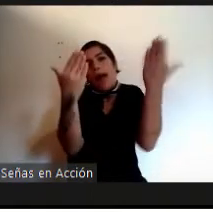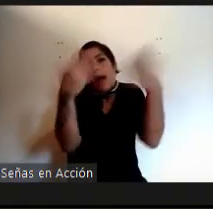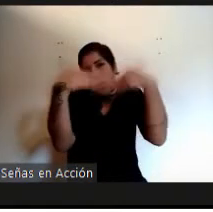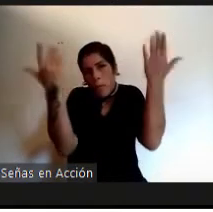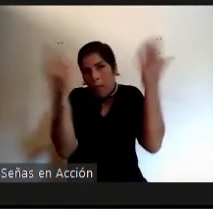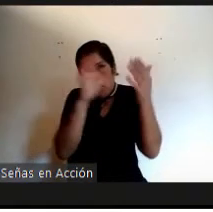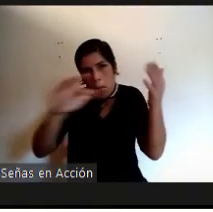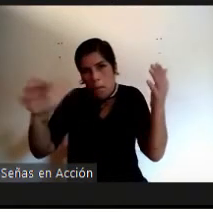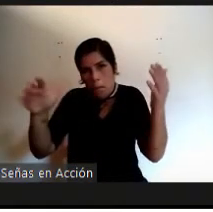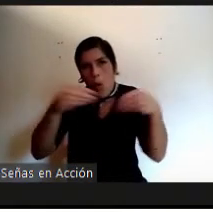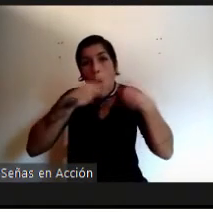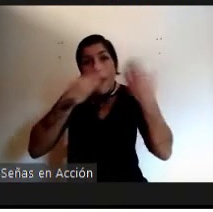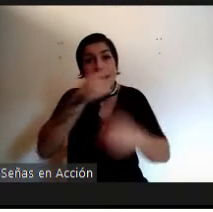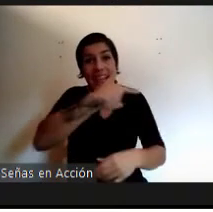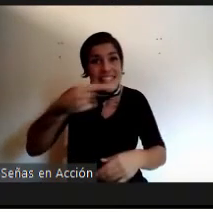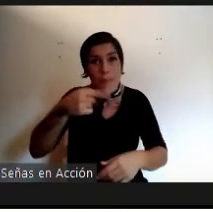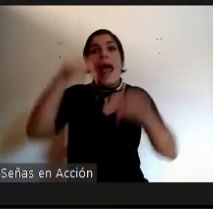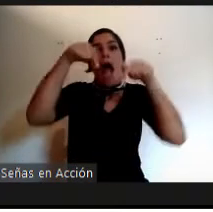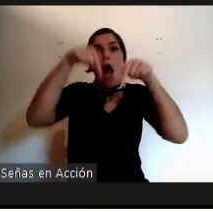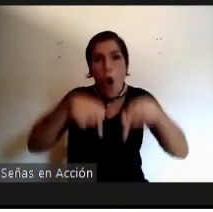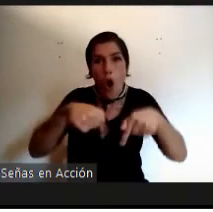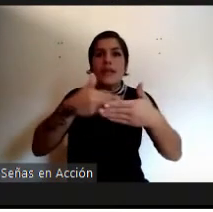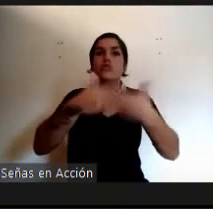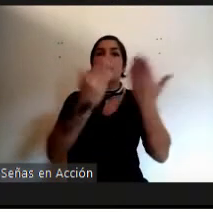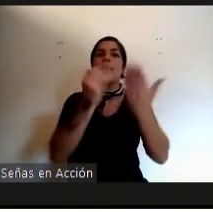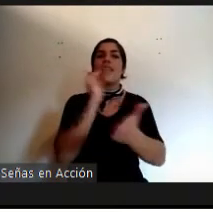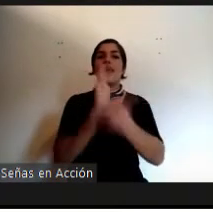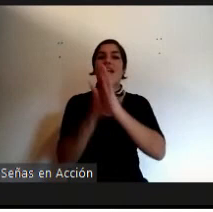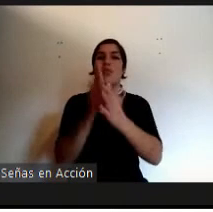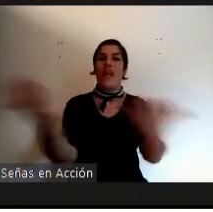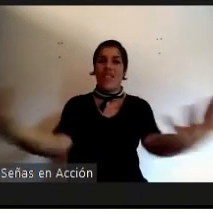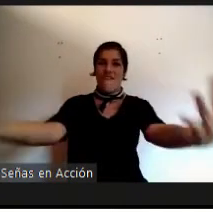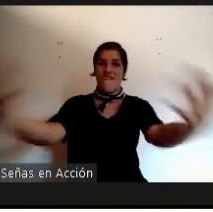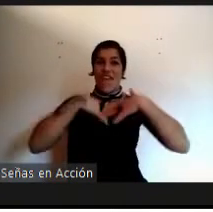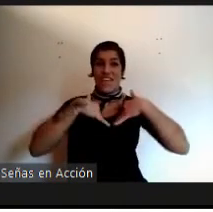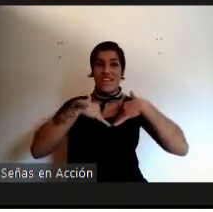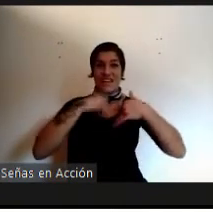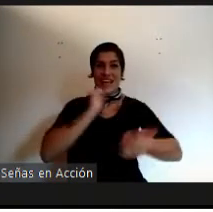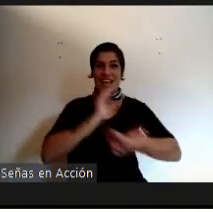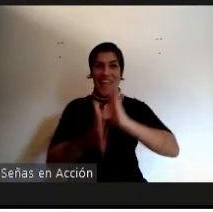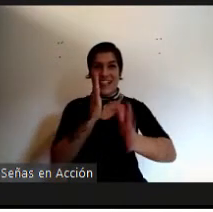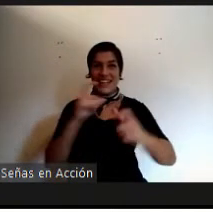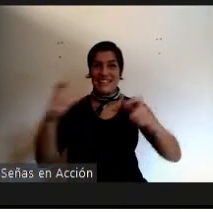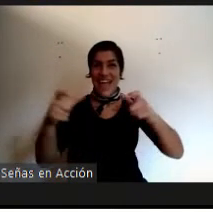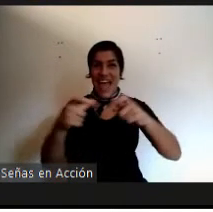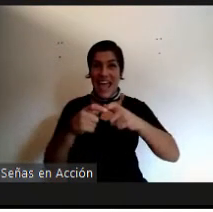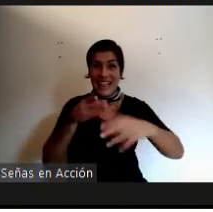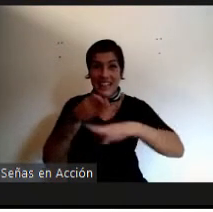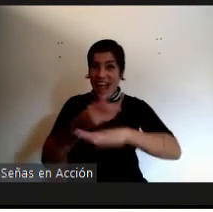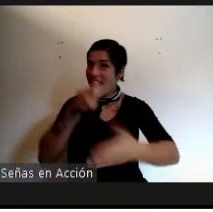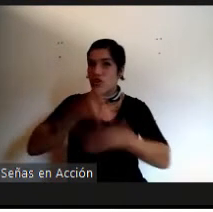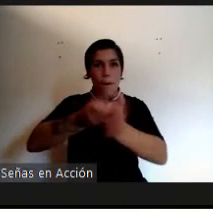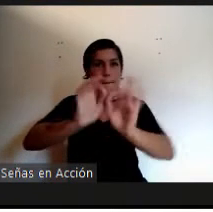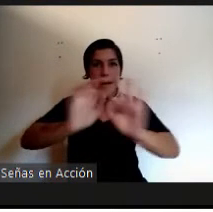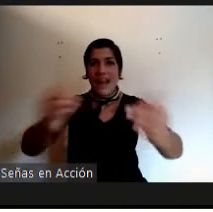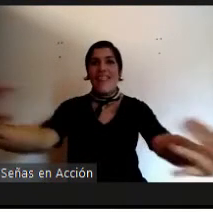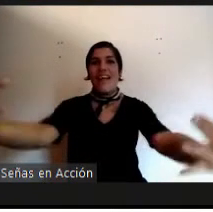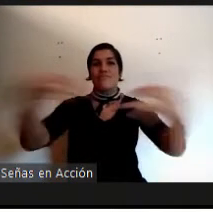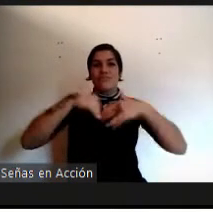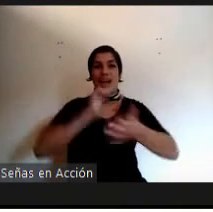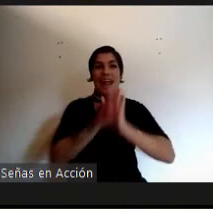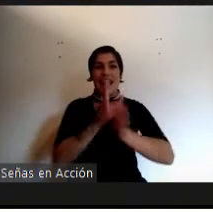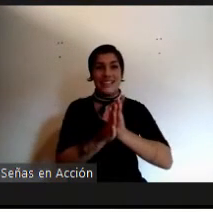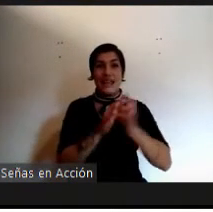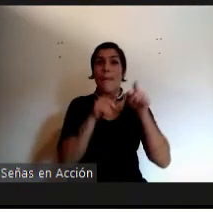the fact that this gets used to attract audiences and benefit a number of sectors and the autonomy they